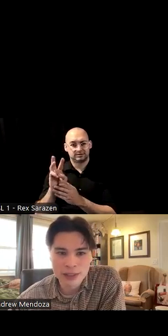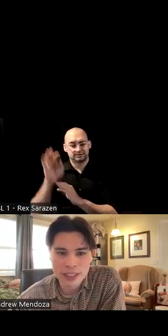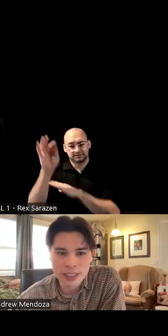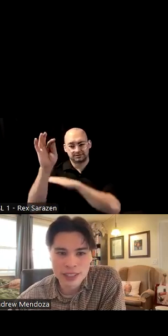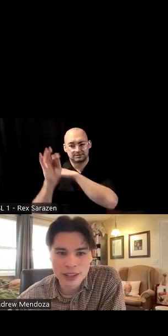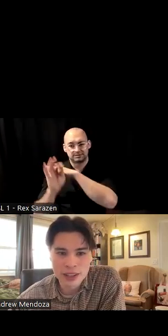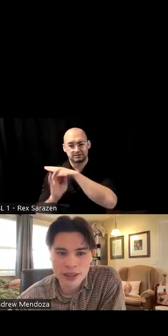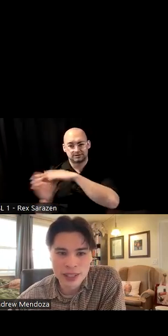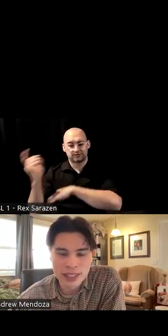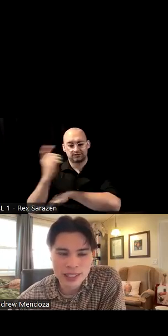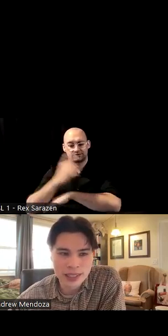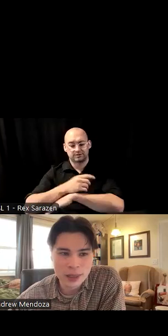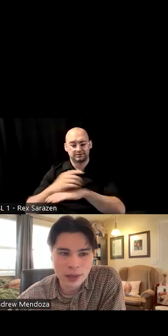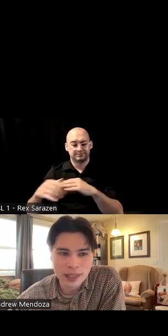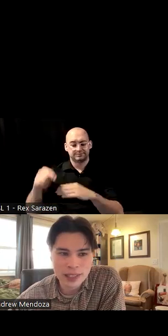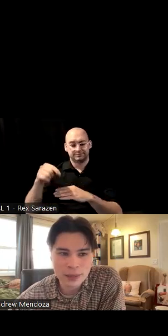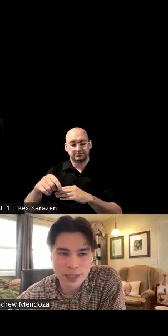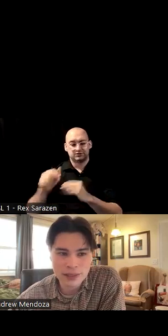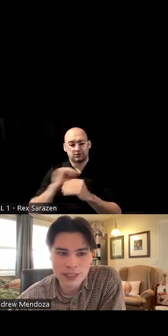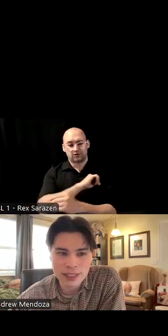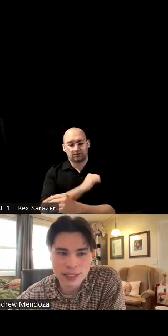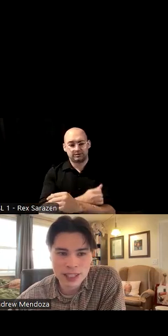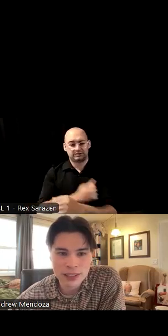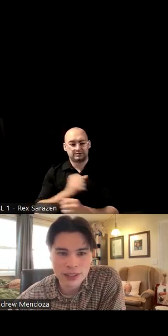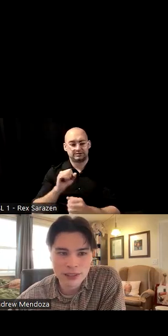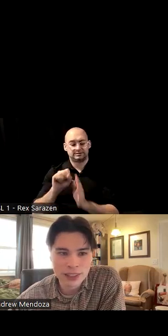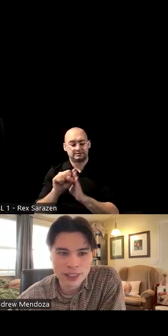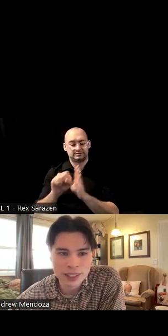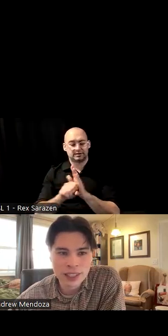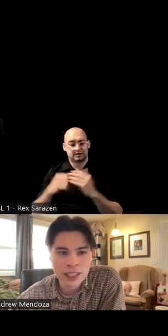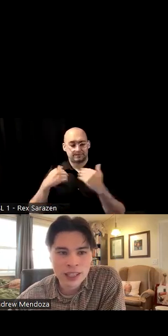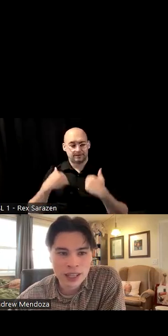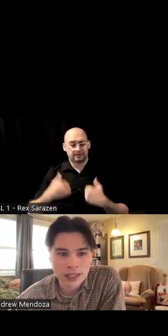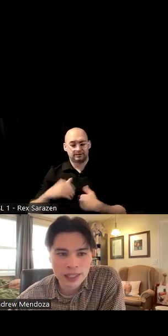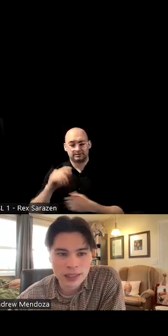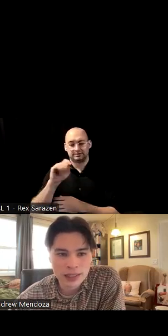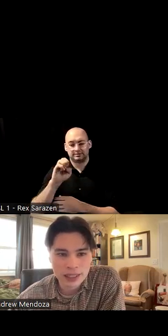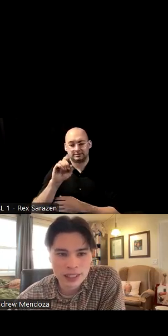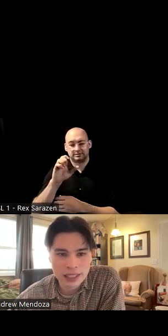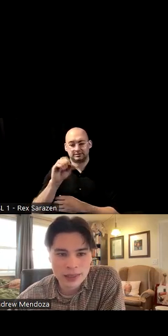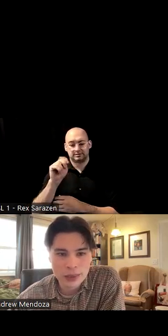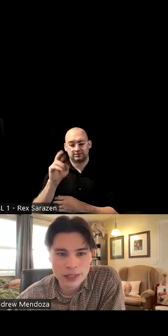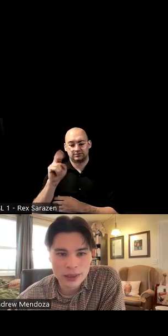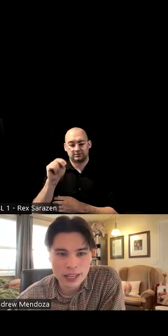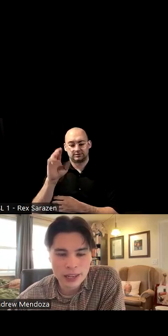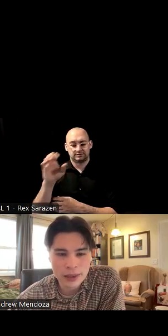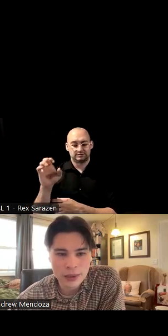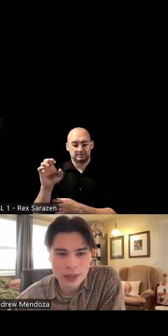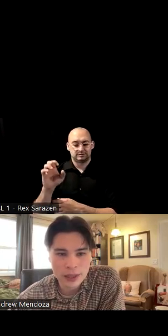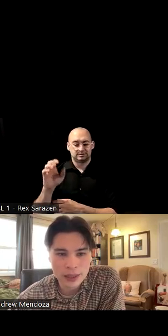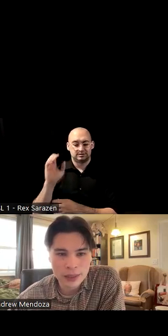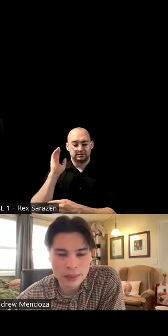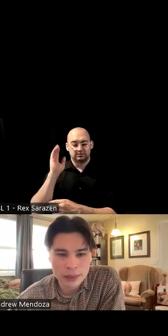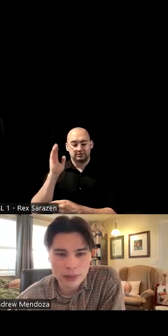on provisions authorizing a state body to meet via teleconference. And it's going to